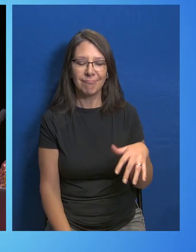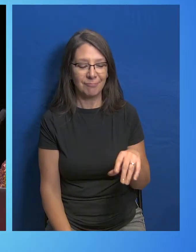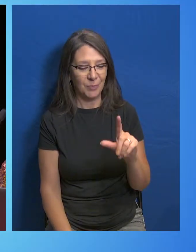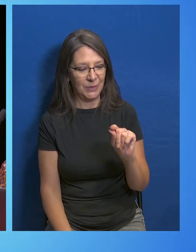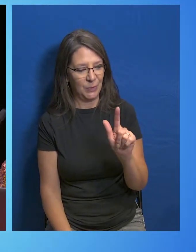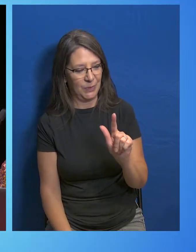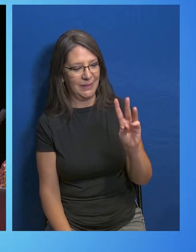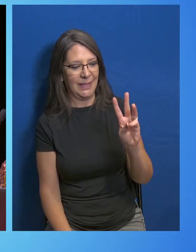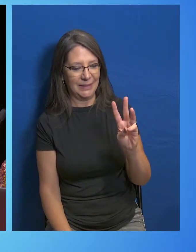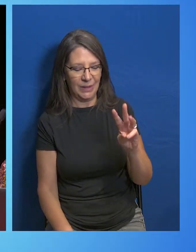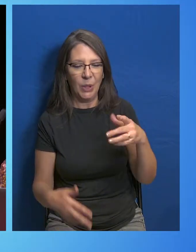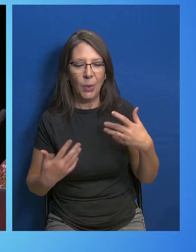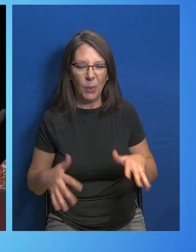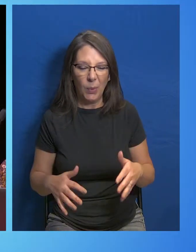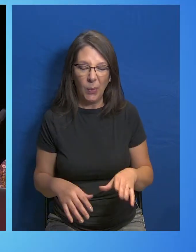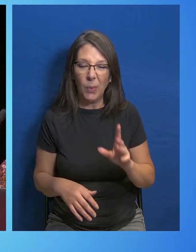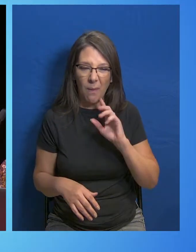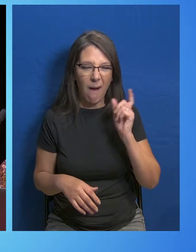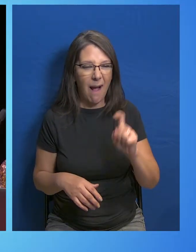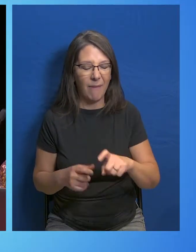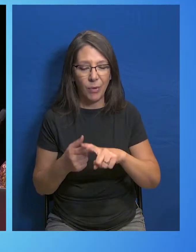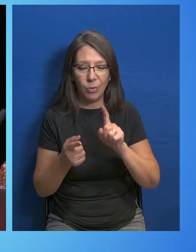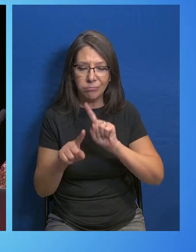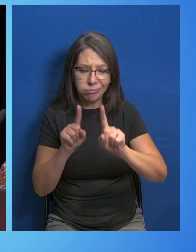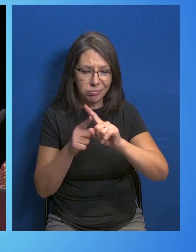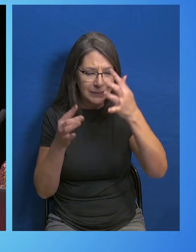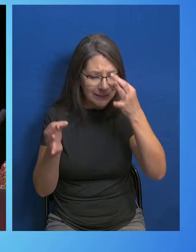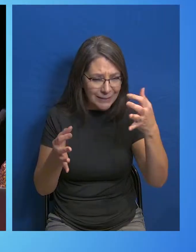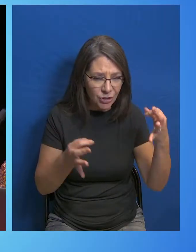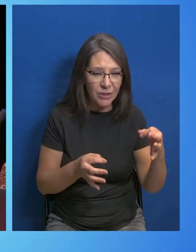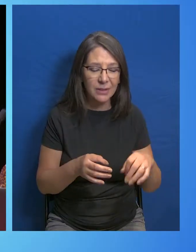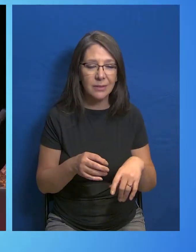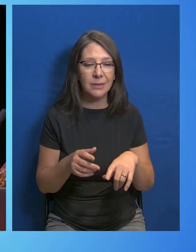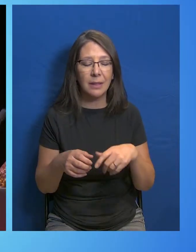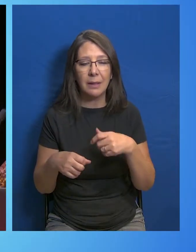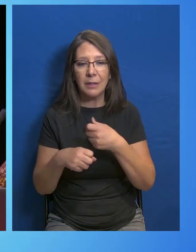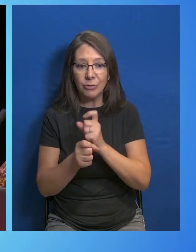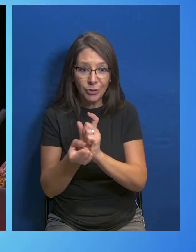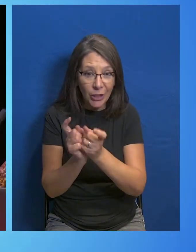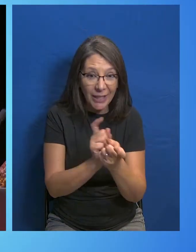2026 will be a year of big decisions and changes throughout this agency.